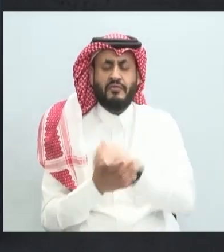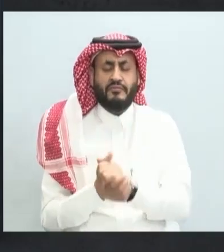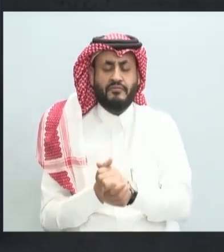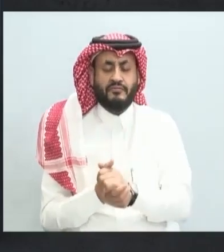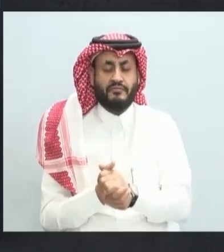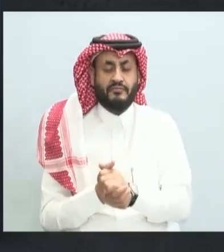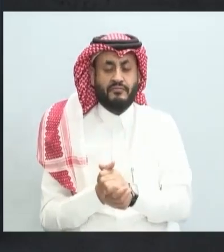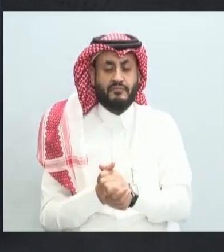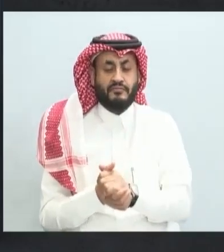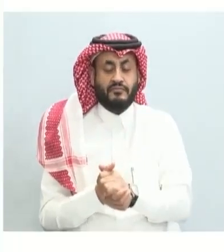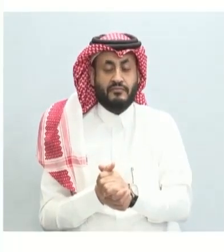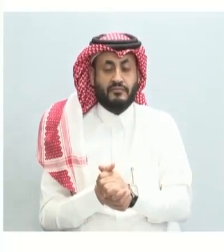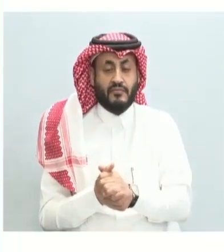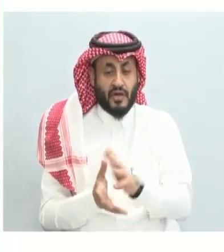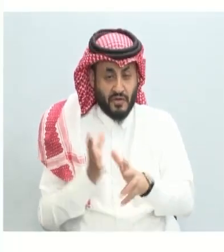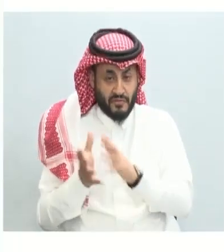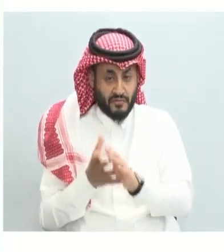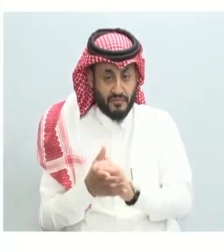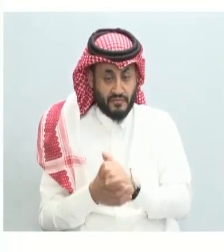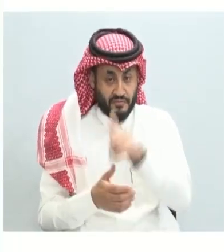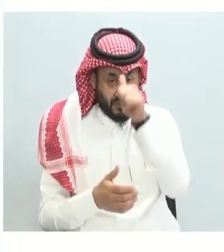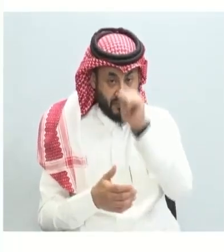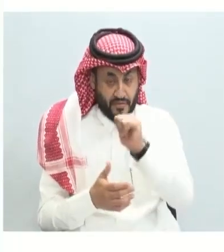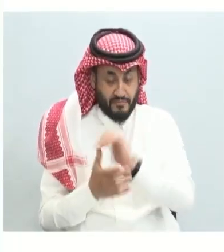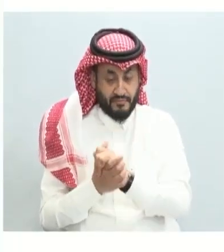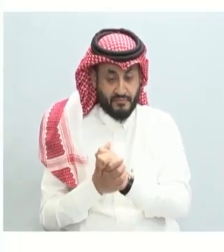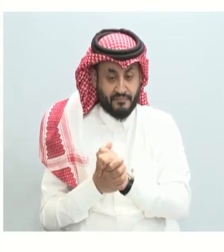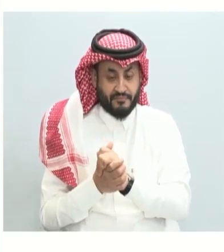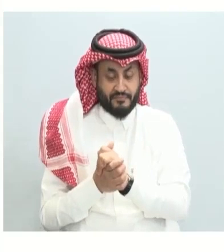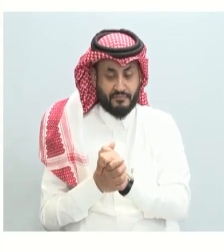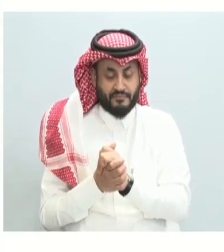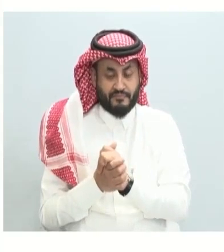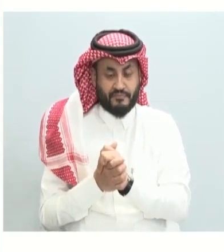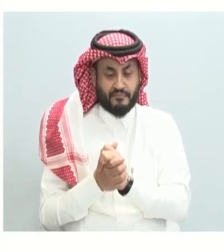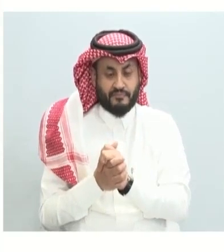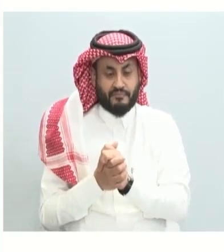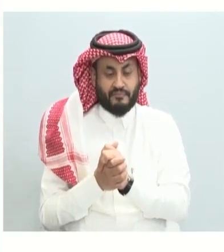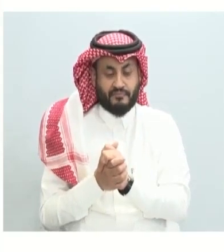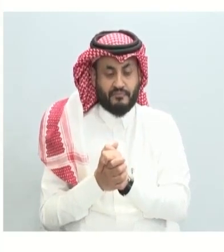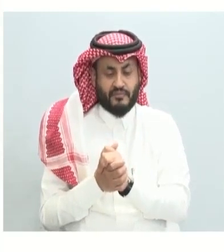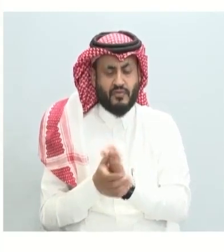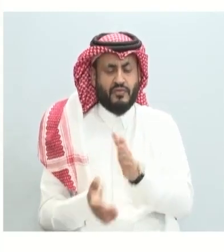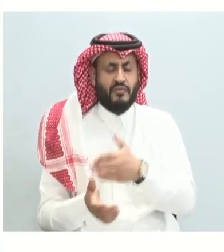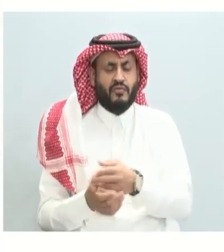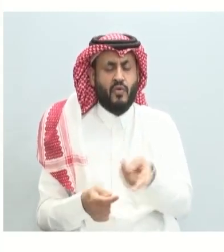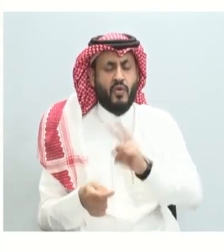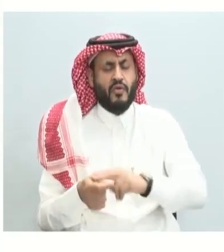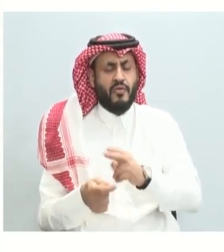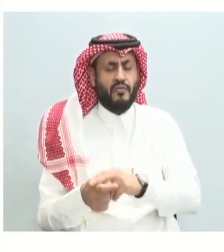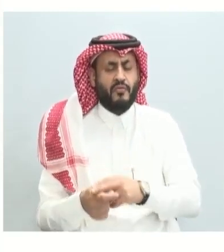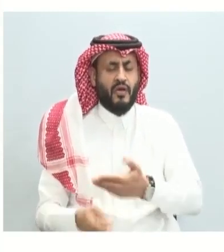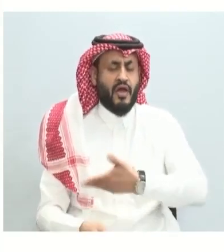say? Did we say that Tim is angry all the time